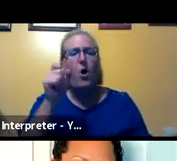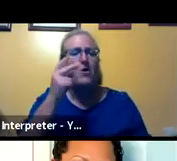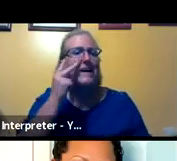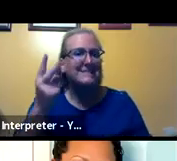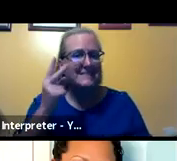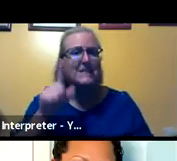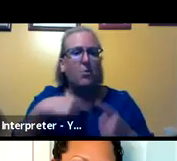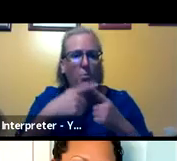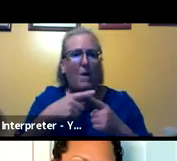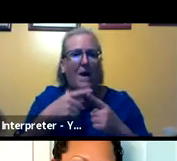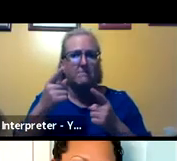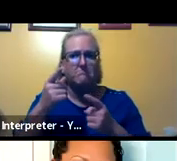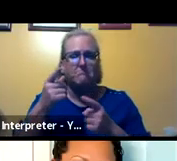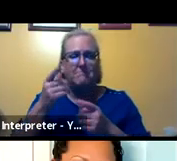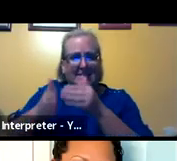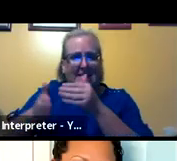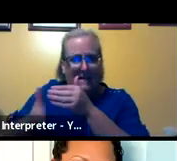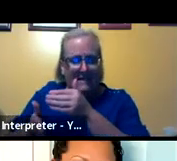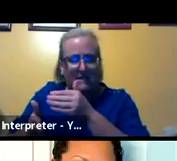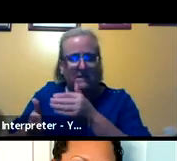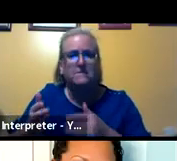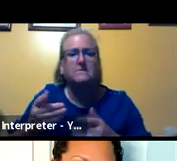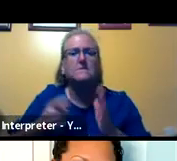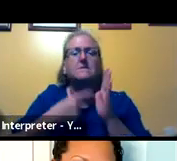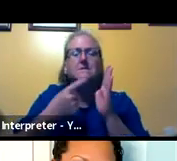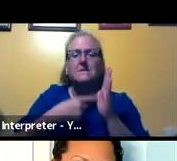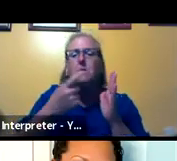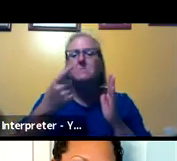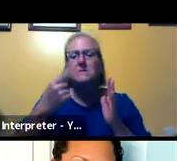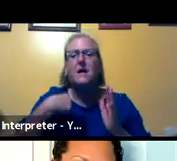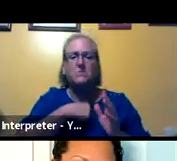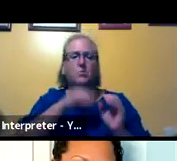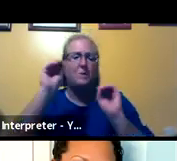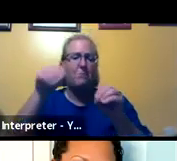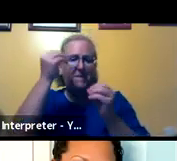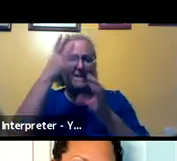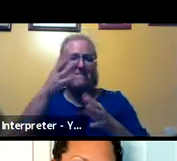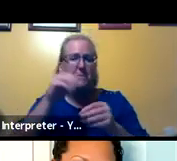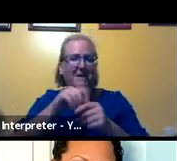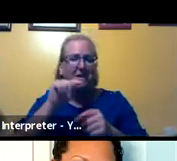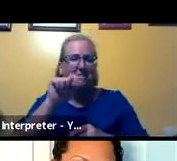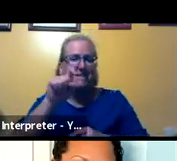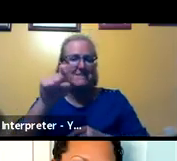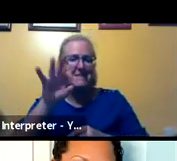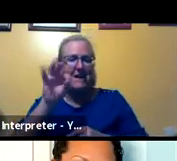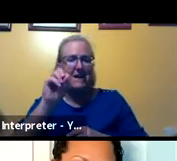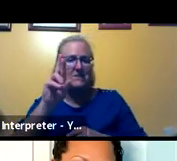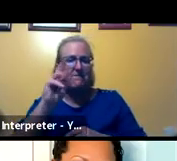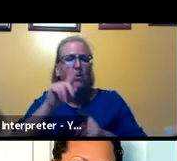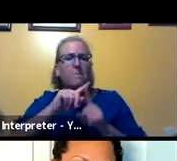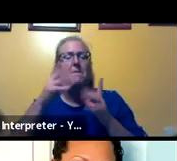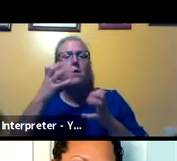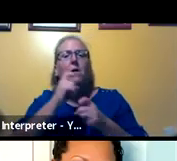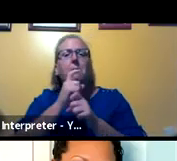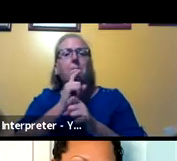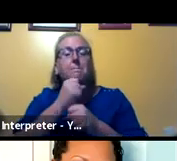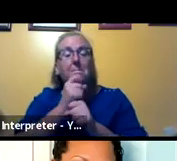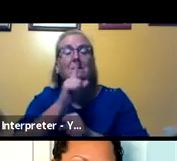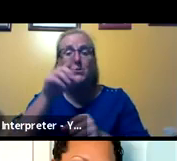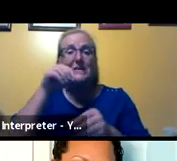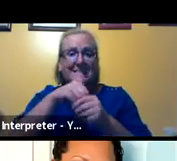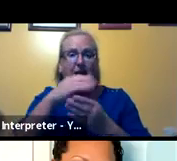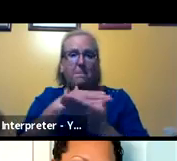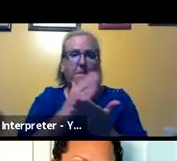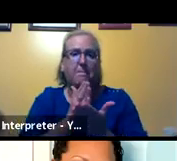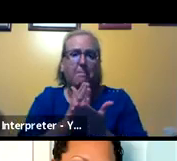off. I know that sometimes in the tax warrant, we've put that information in there, but I want to make sure it's in our budget document. So you should see